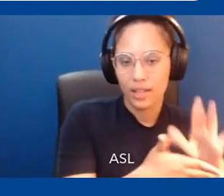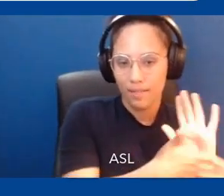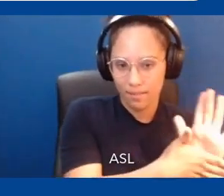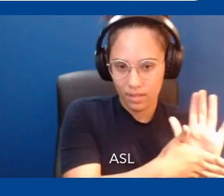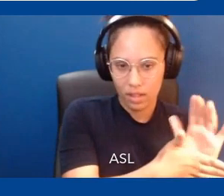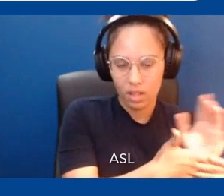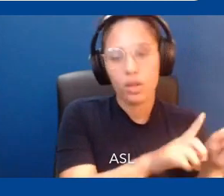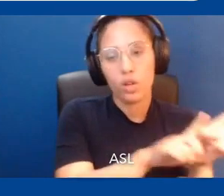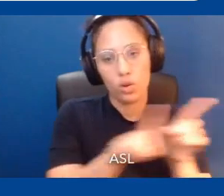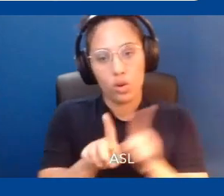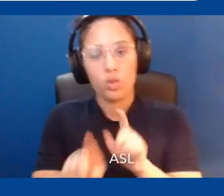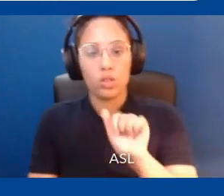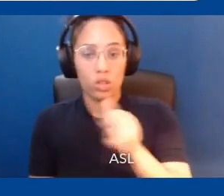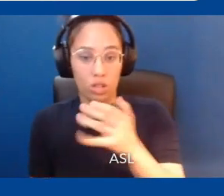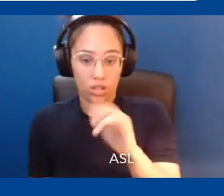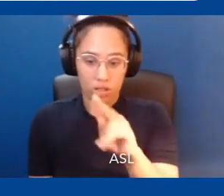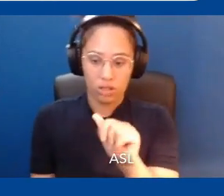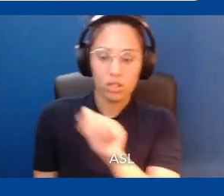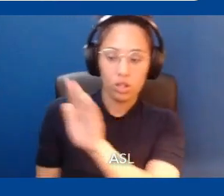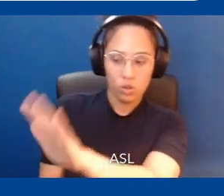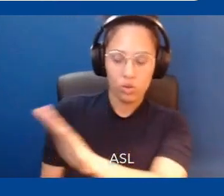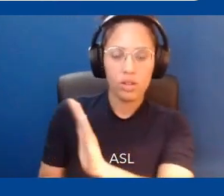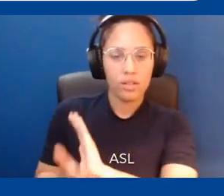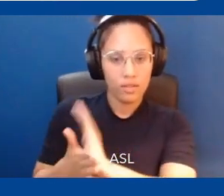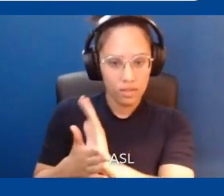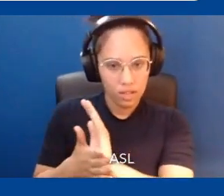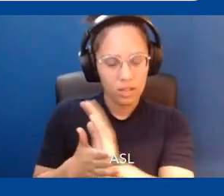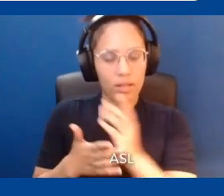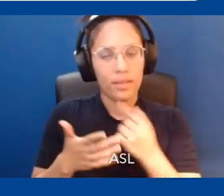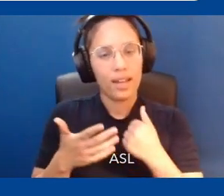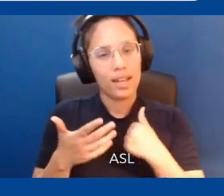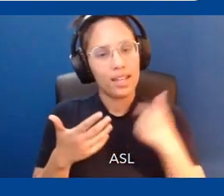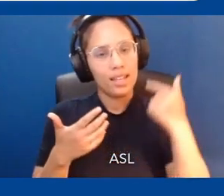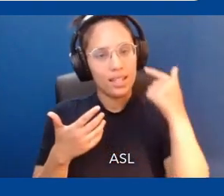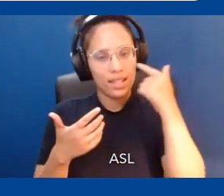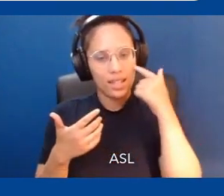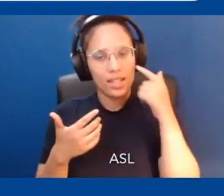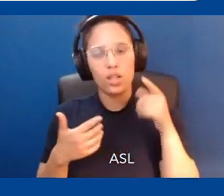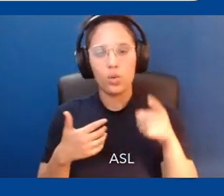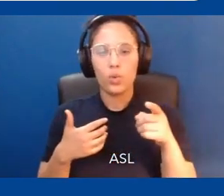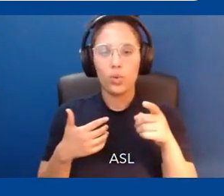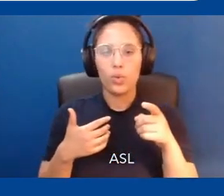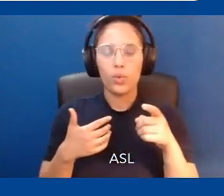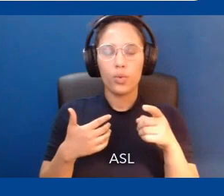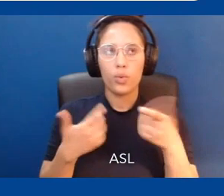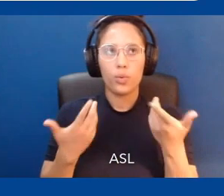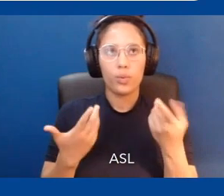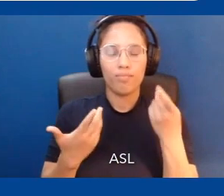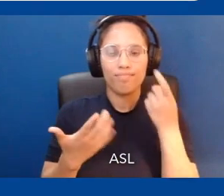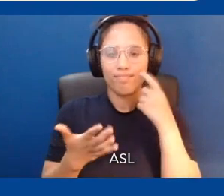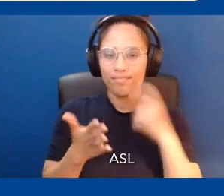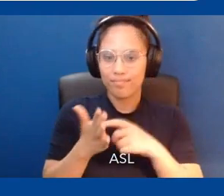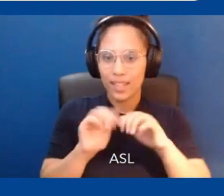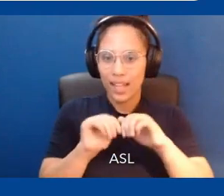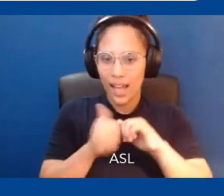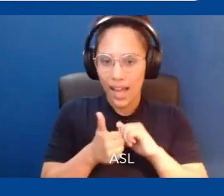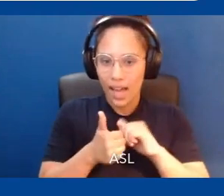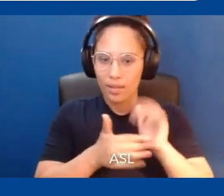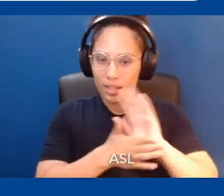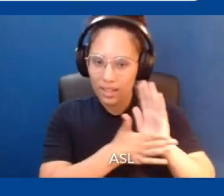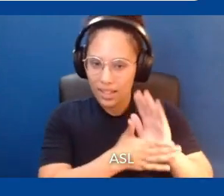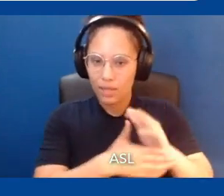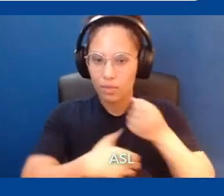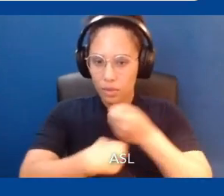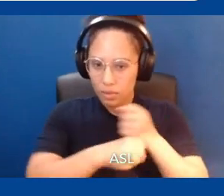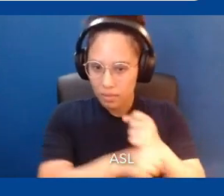to the making of, like the production of the materials. So I feel like an expedition content, like the sound of the mic, or